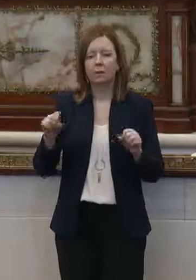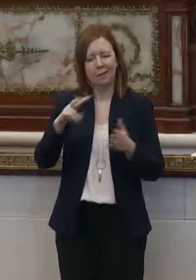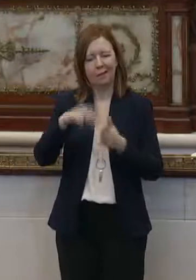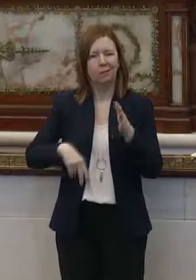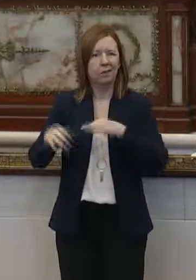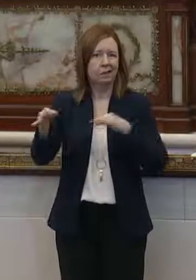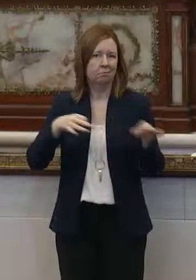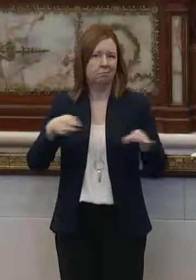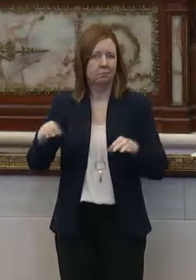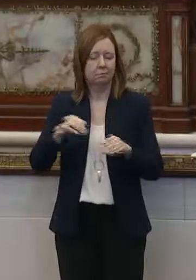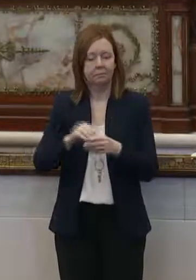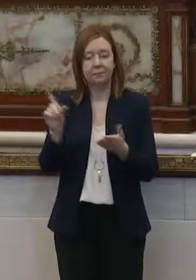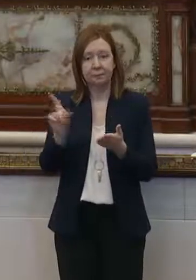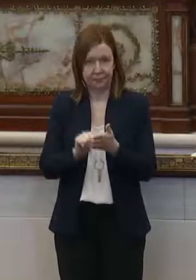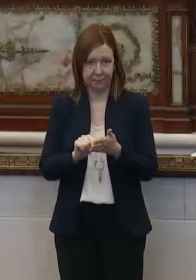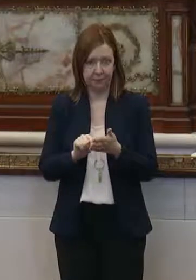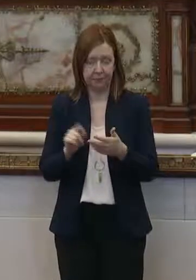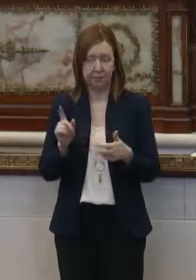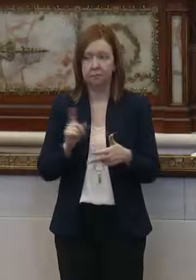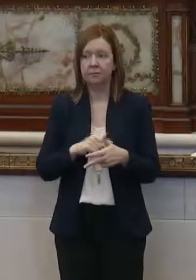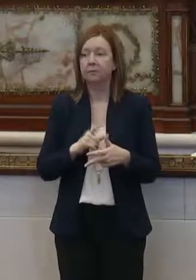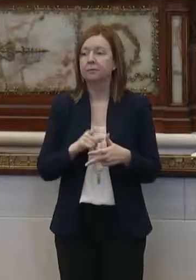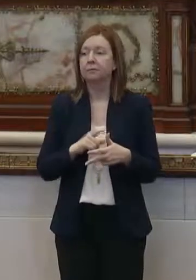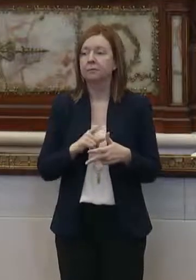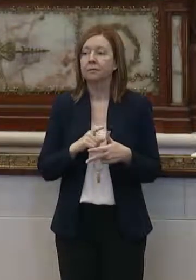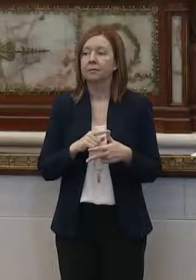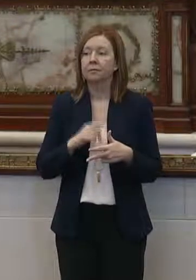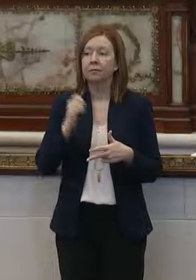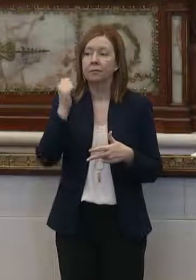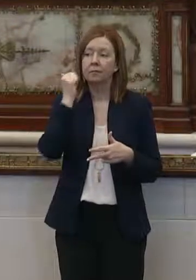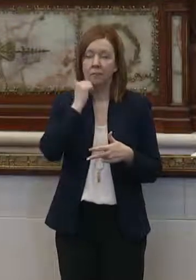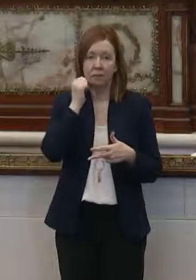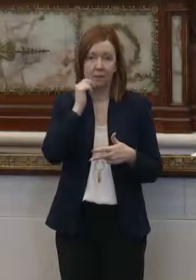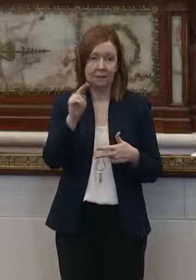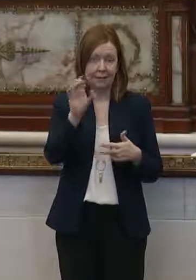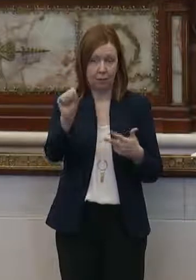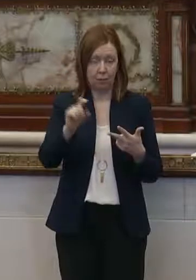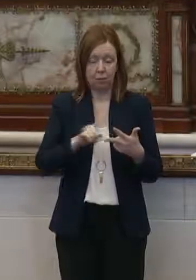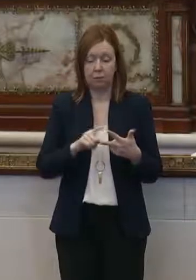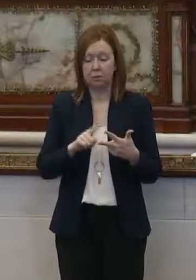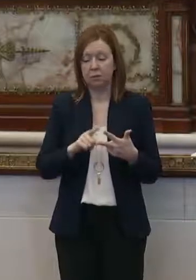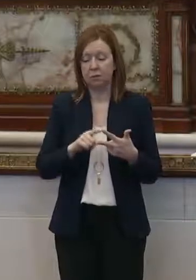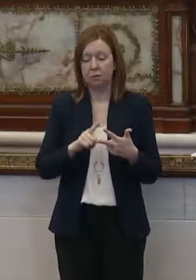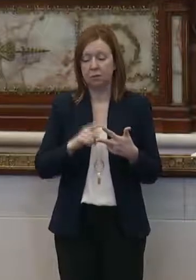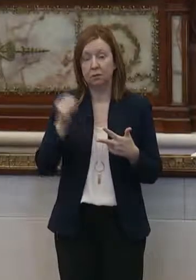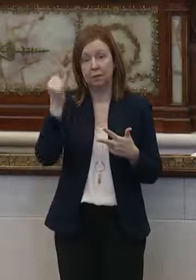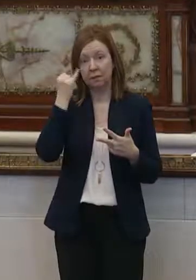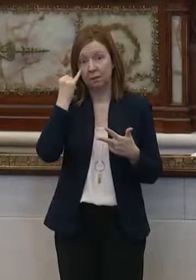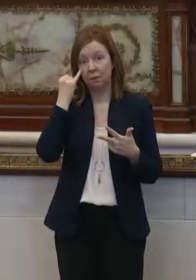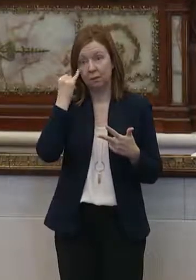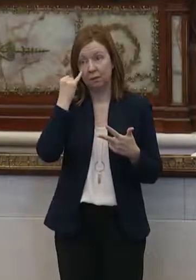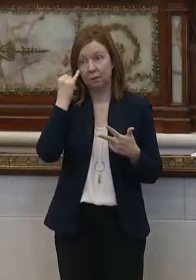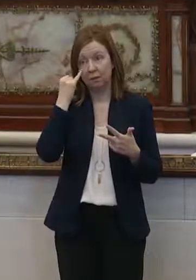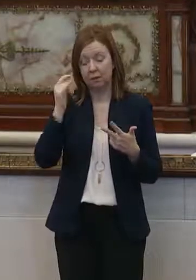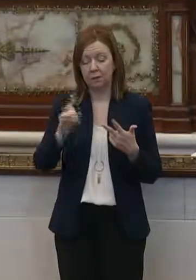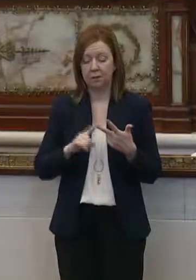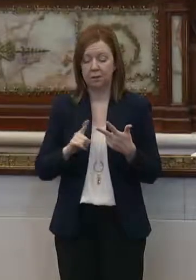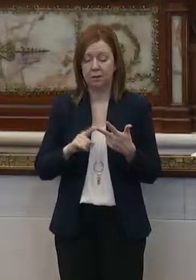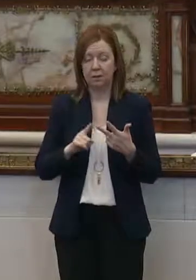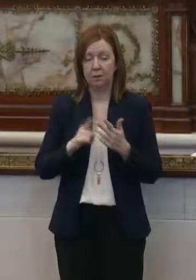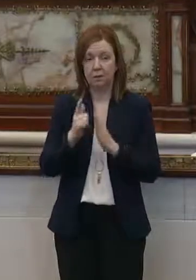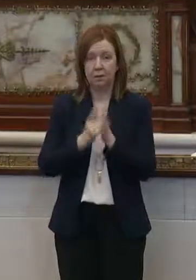of council committees are included in the public hearing notices that are published in the Daily News,